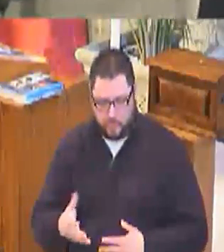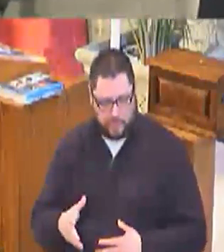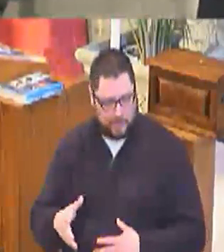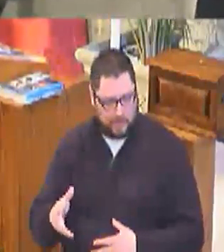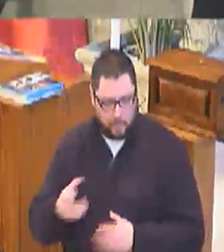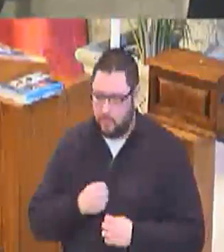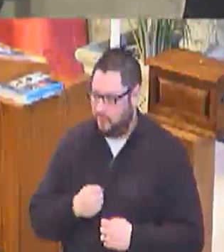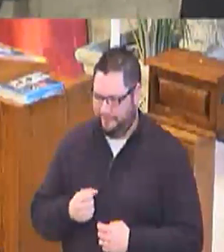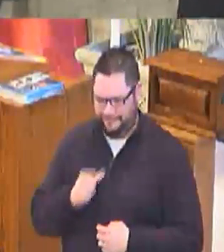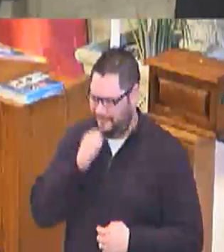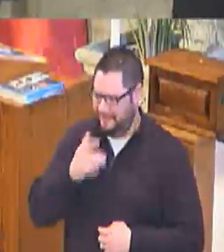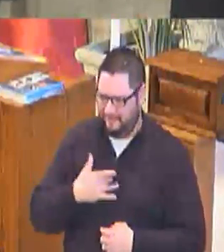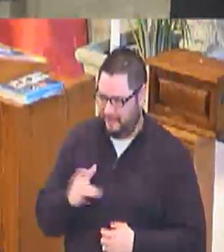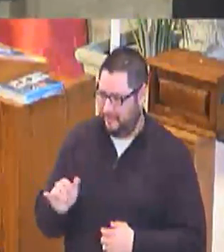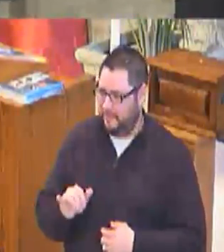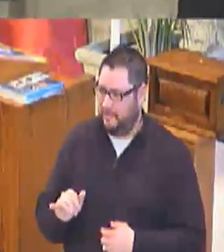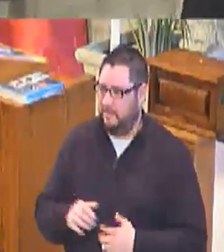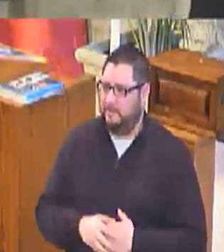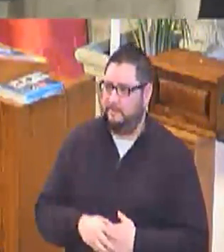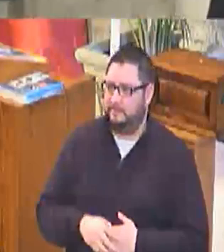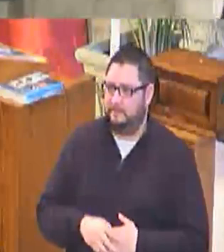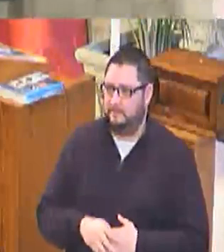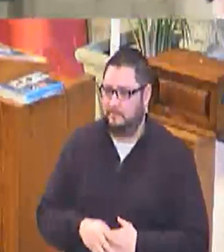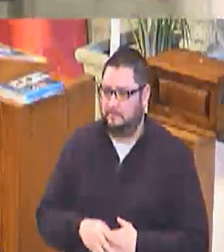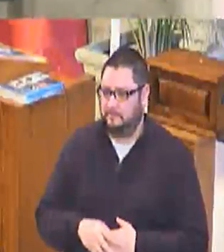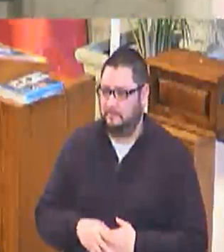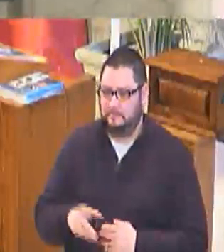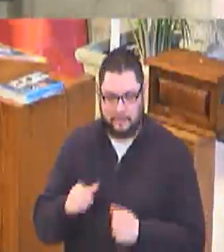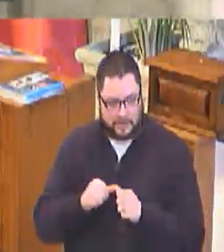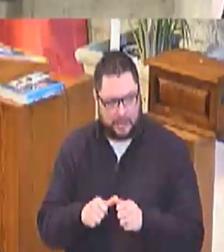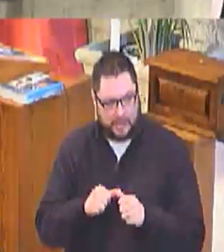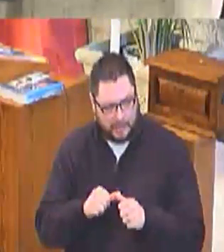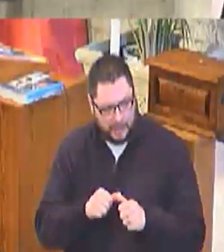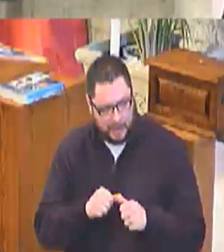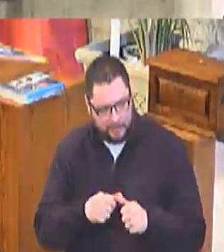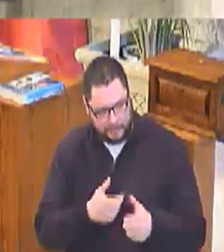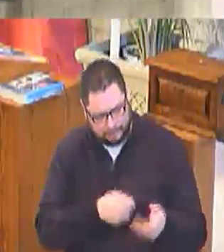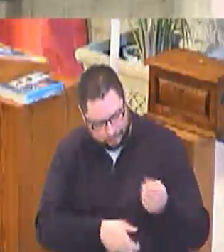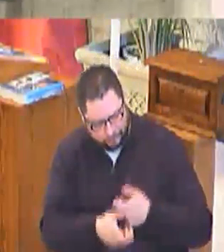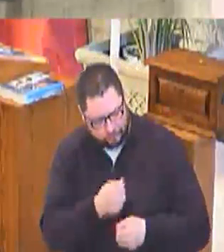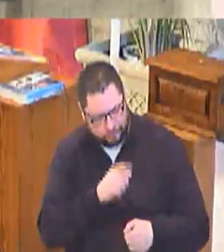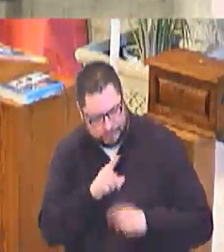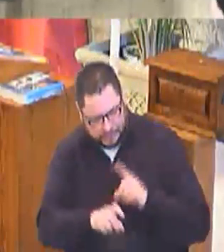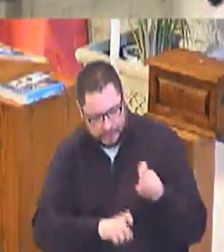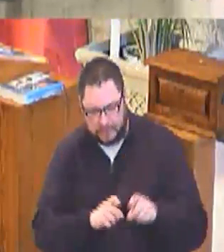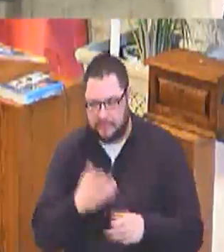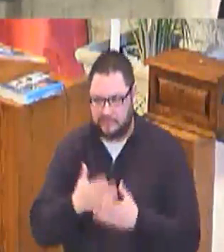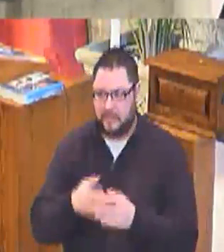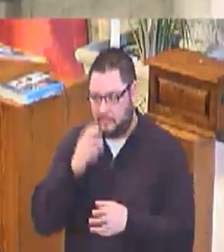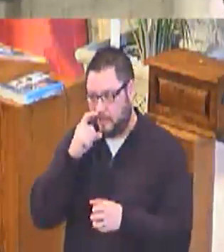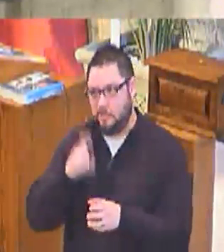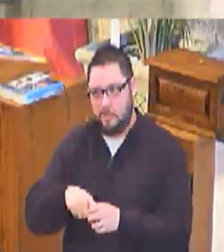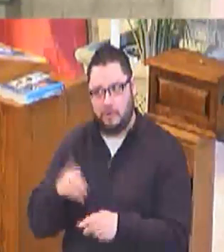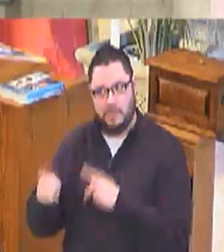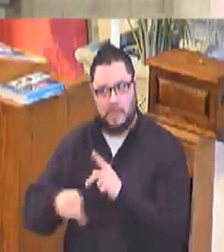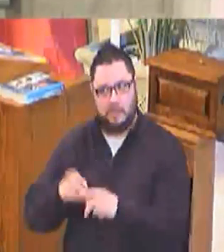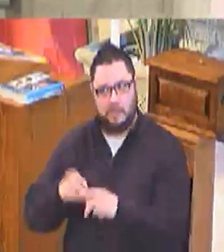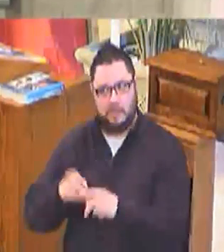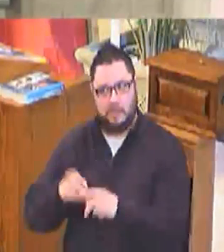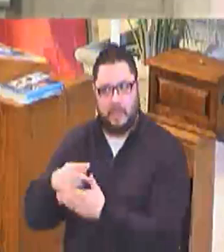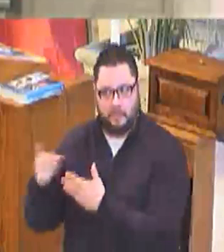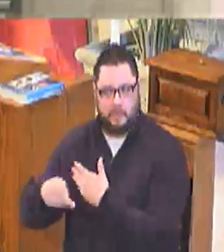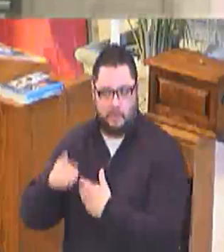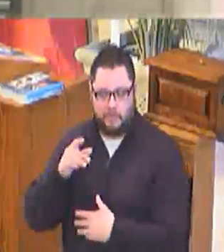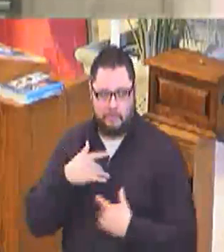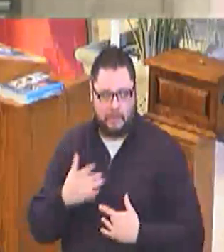like that way. And so he kept asking deeper questions, as some of those nosy people in the 12-step will do. He kept asking